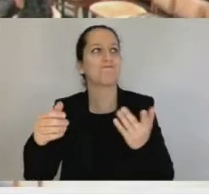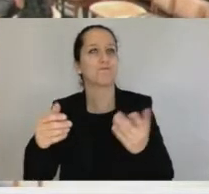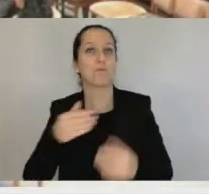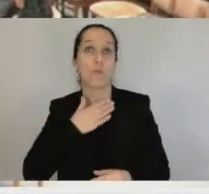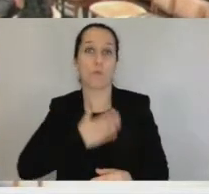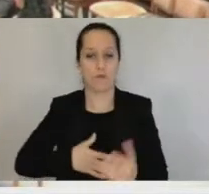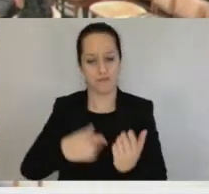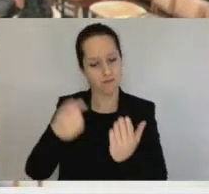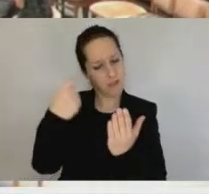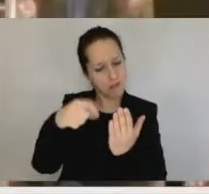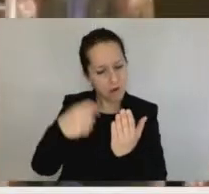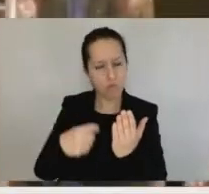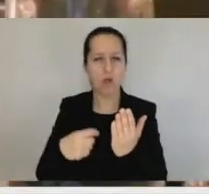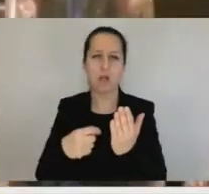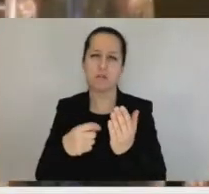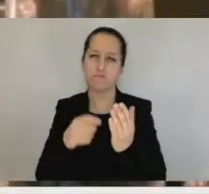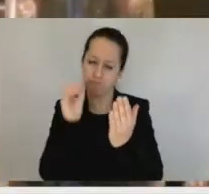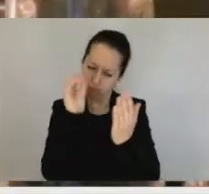We